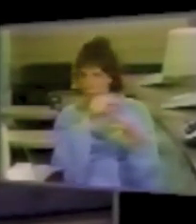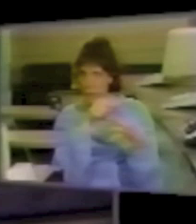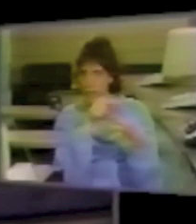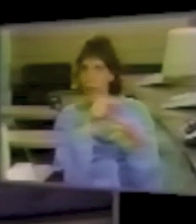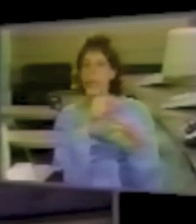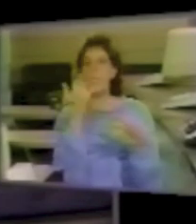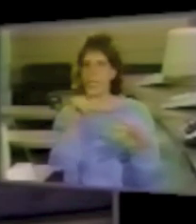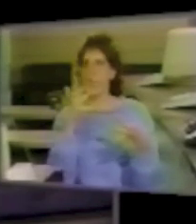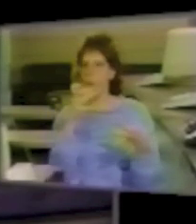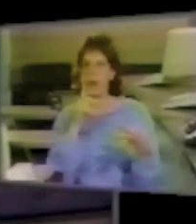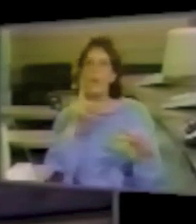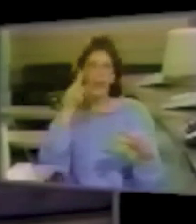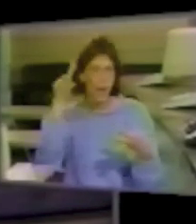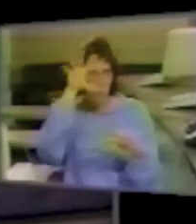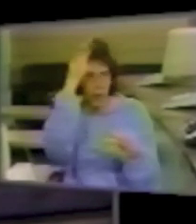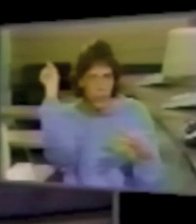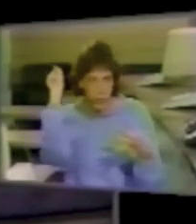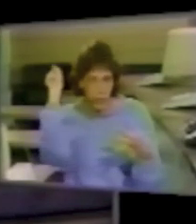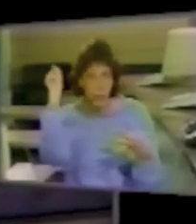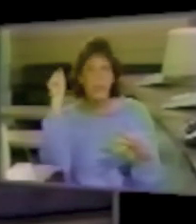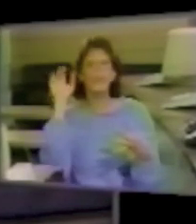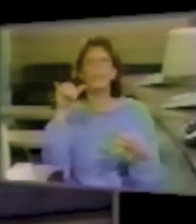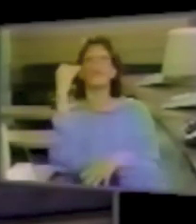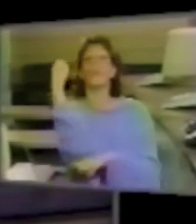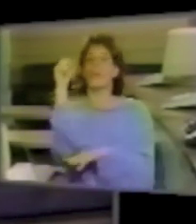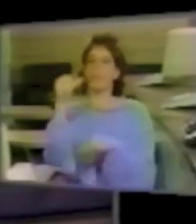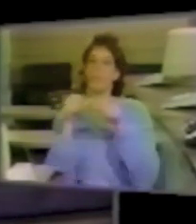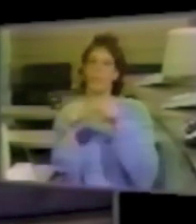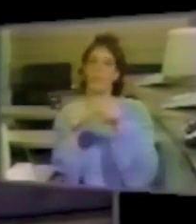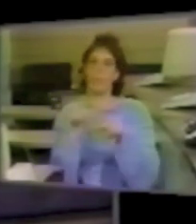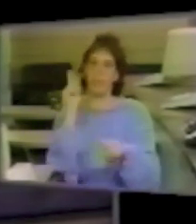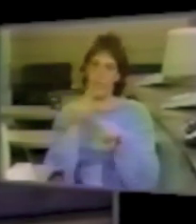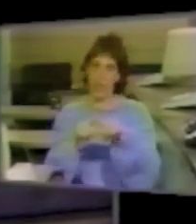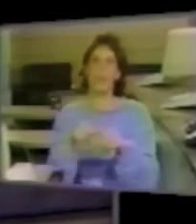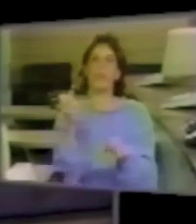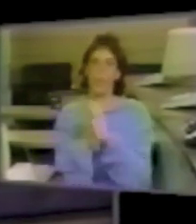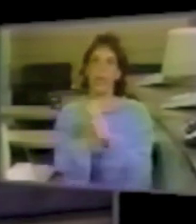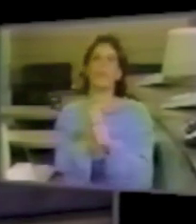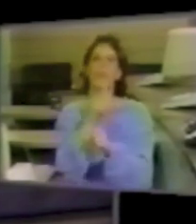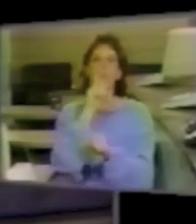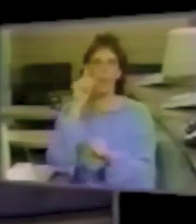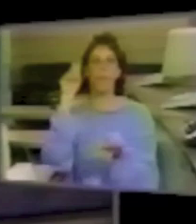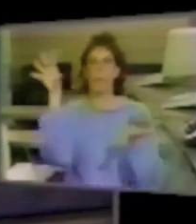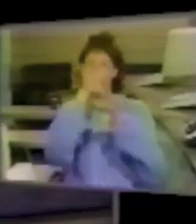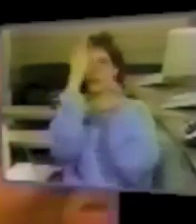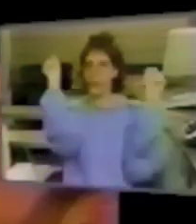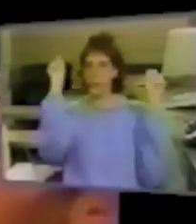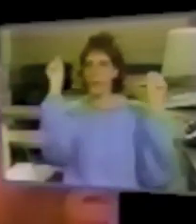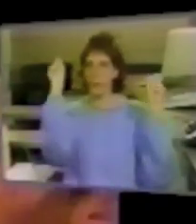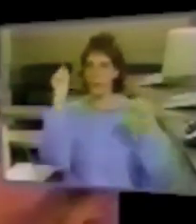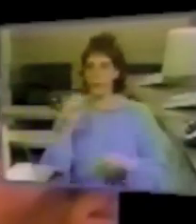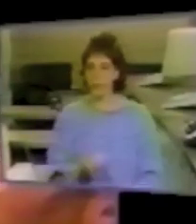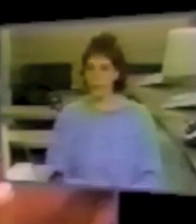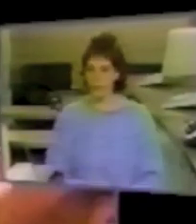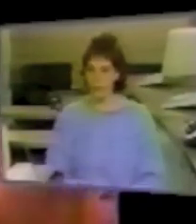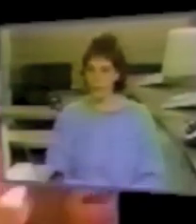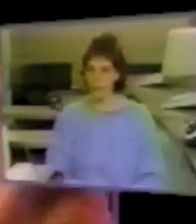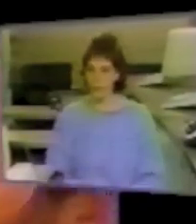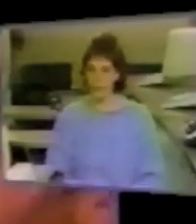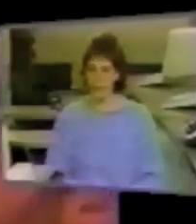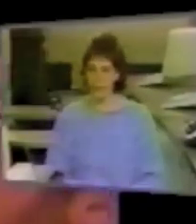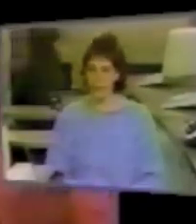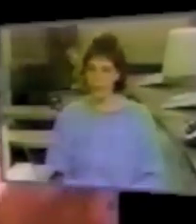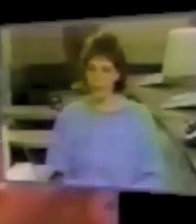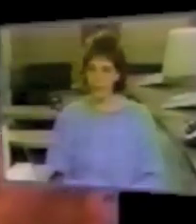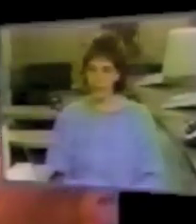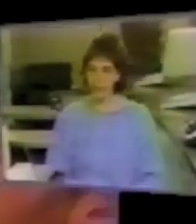want a deaf president, and they say the protests will continue until they win that point, too. Deaf president now!